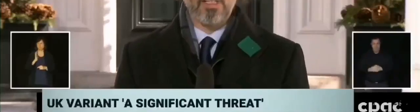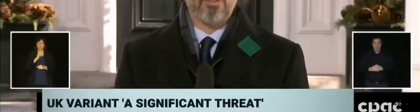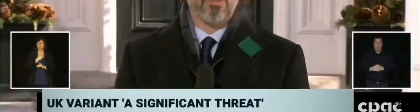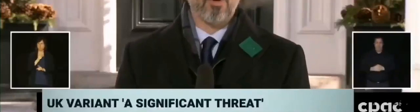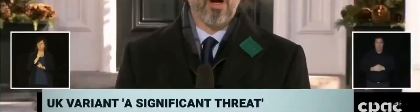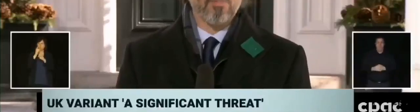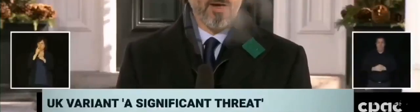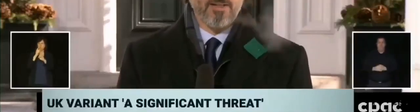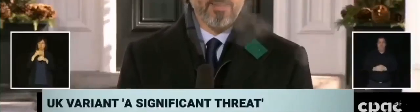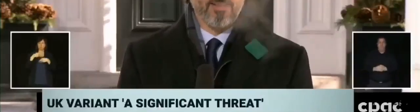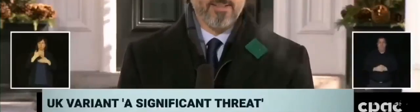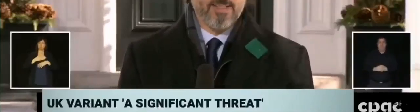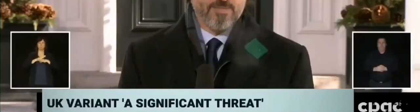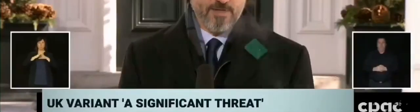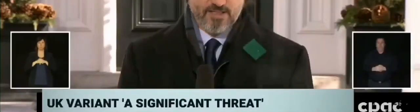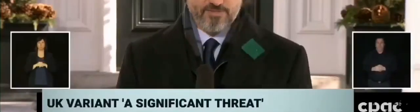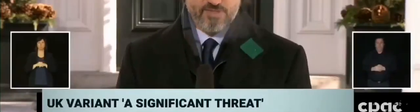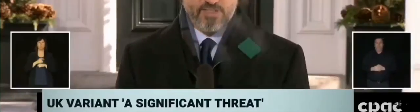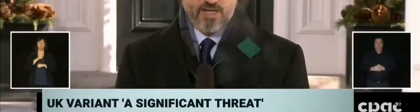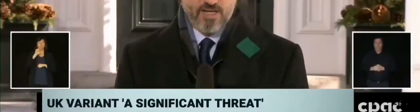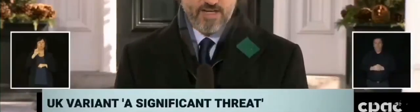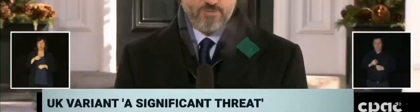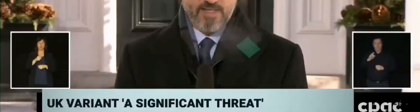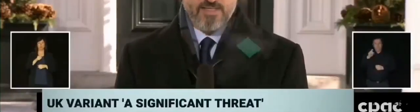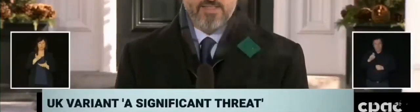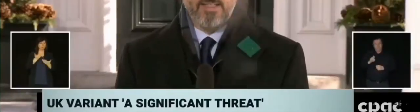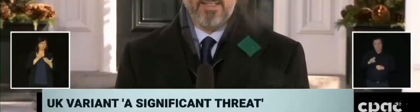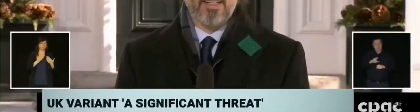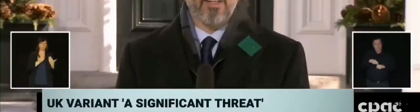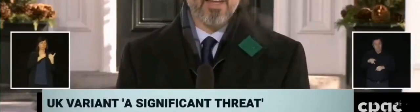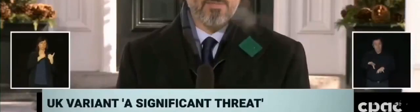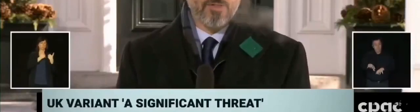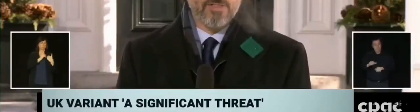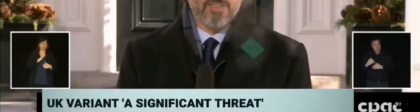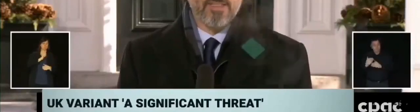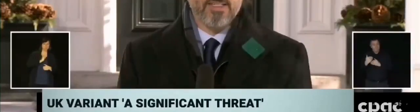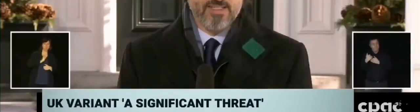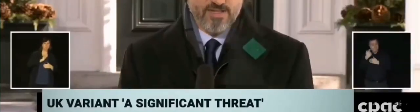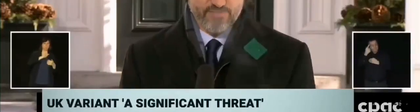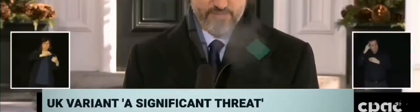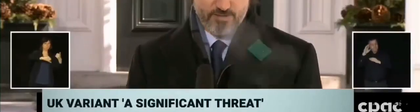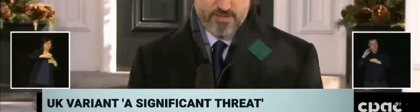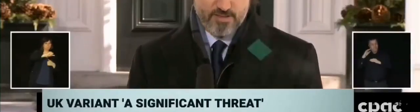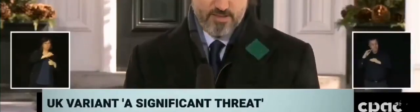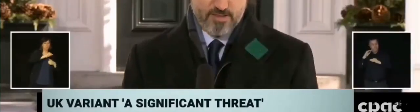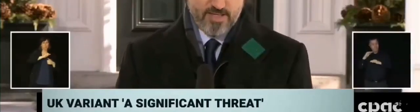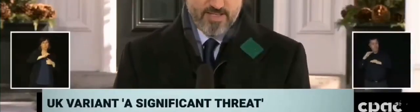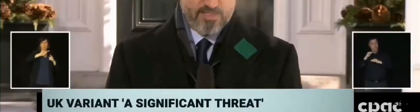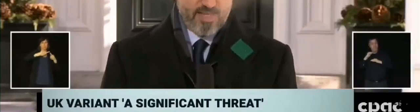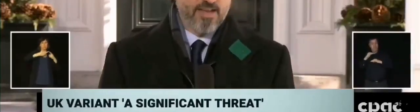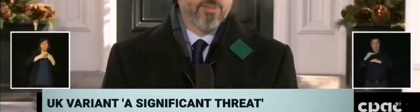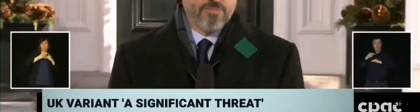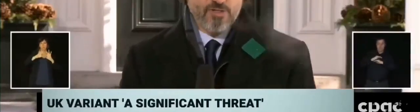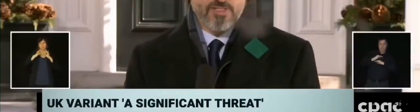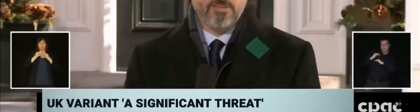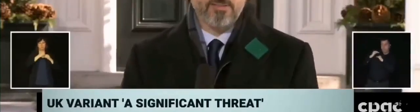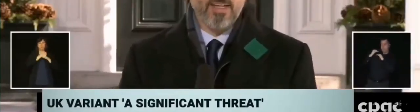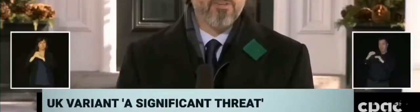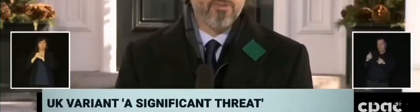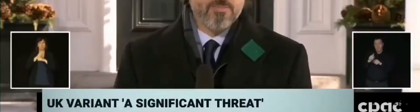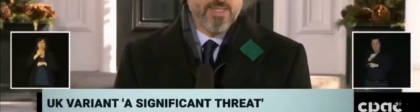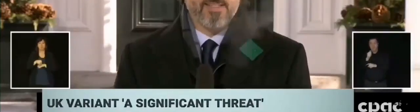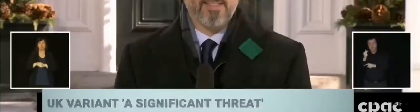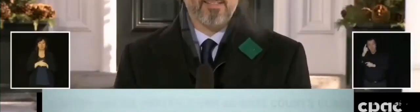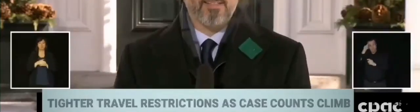We all need to do our part to keep ourselves, our loved ones, and our neighbors safe. That's every